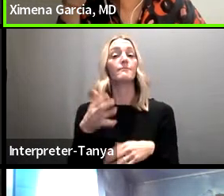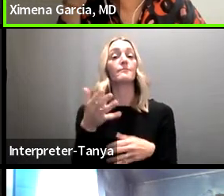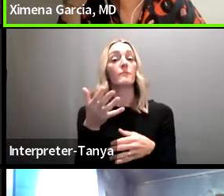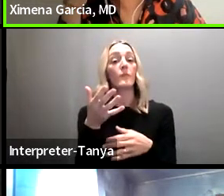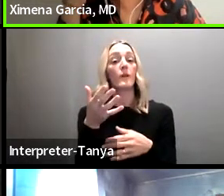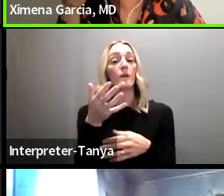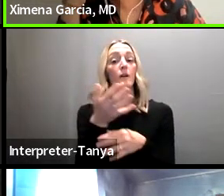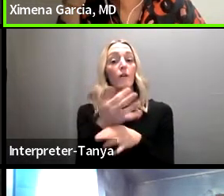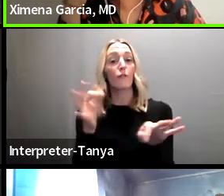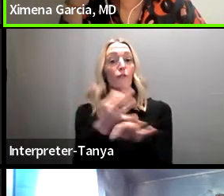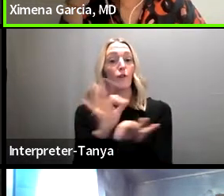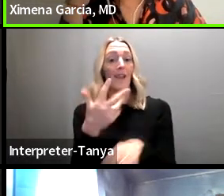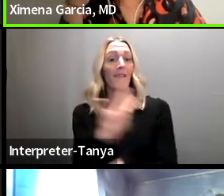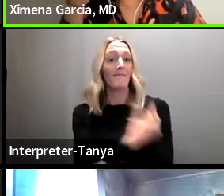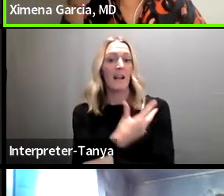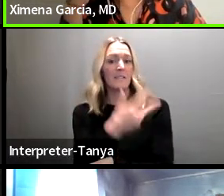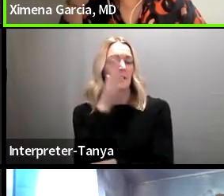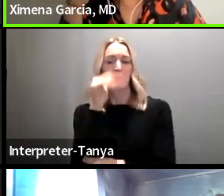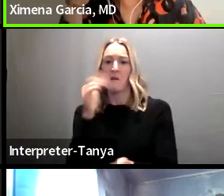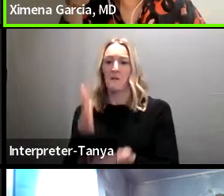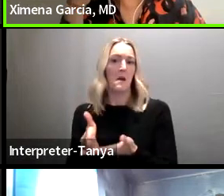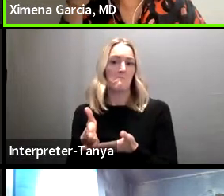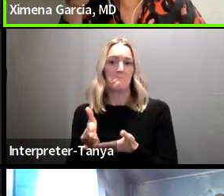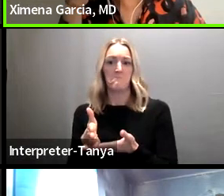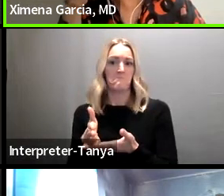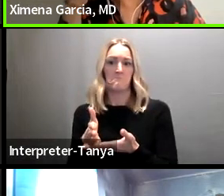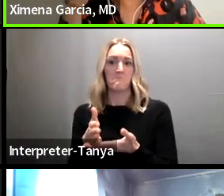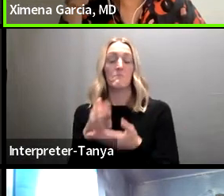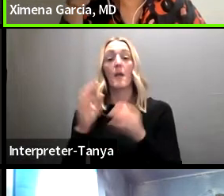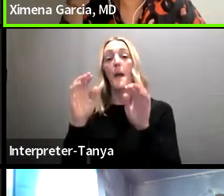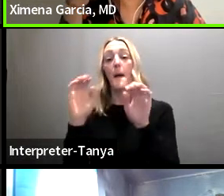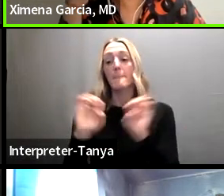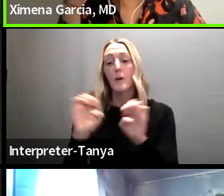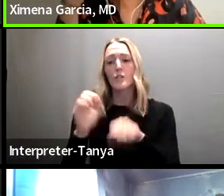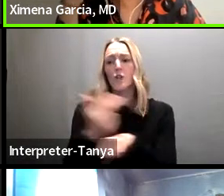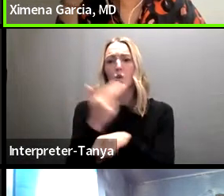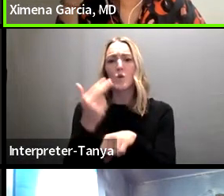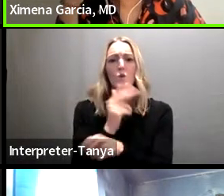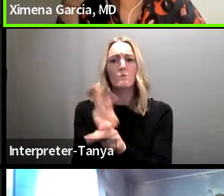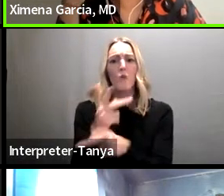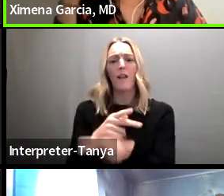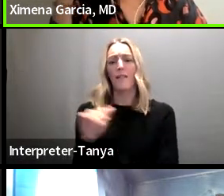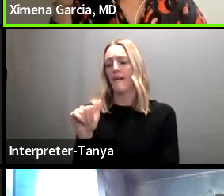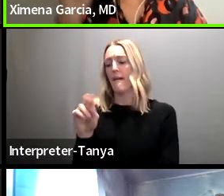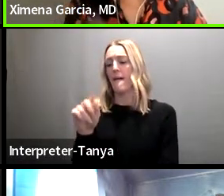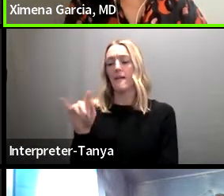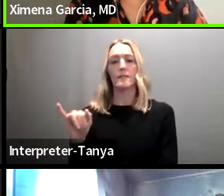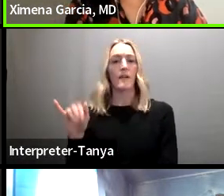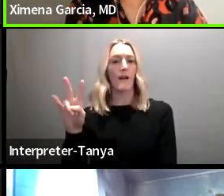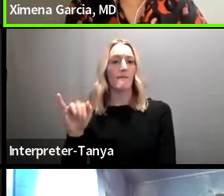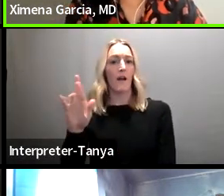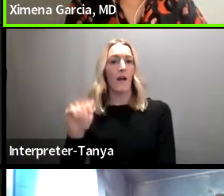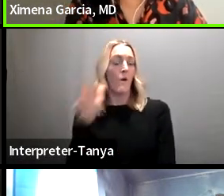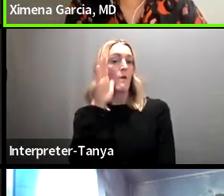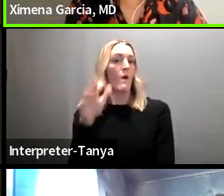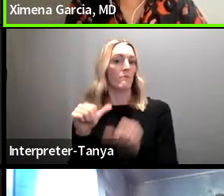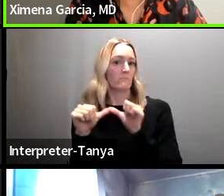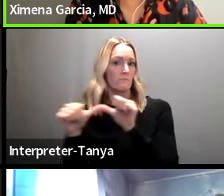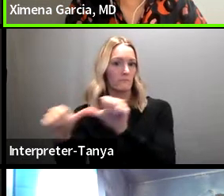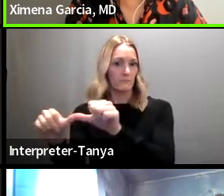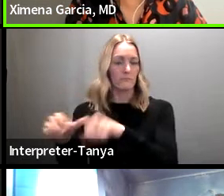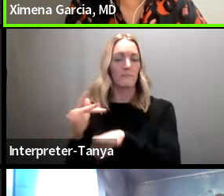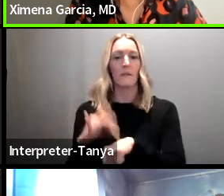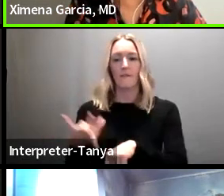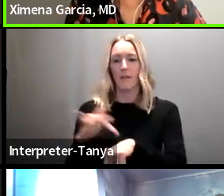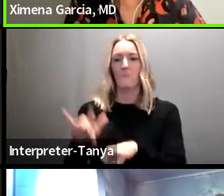go away immediately, and neither will emergency use products like antiviral. So these are going to remain